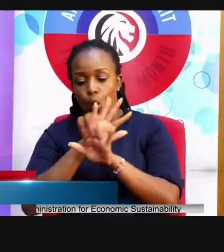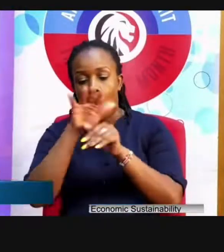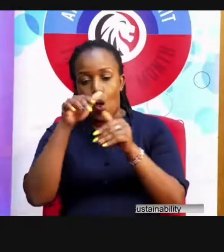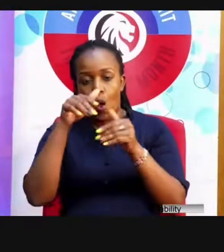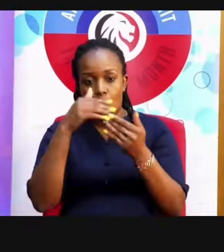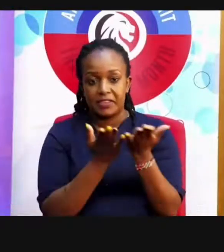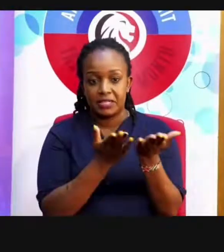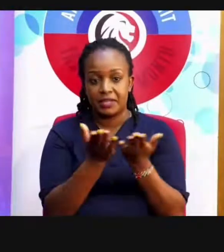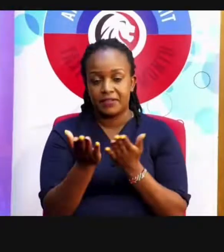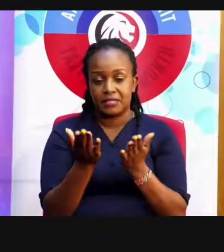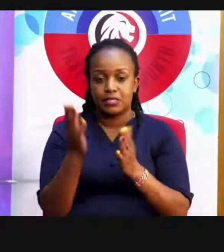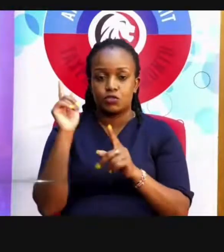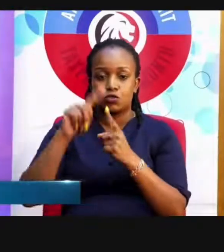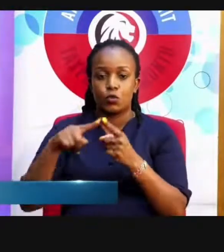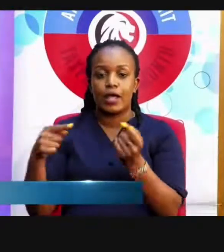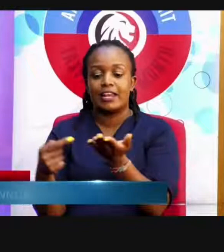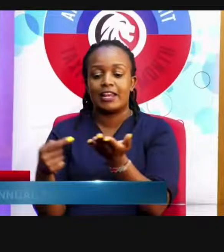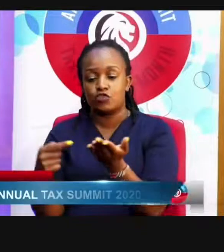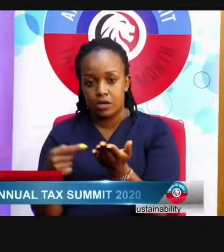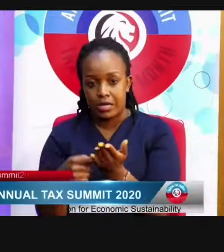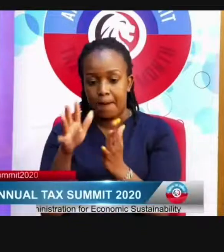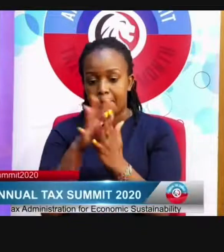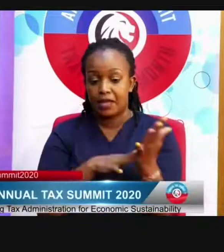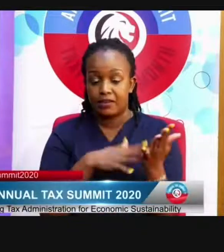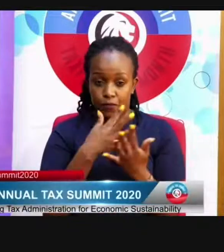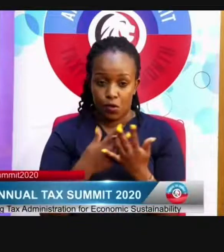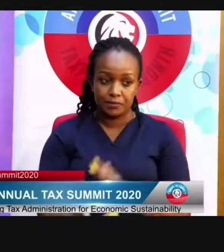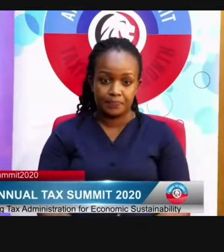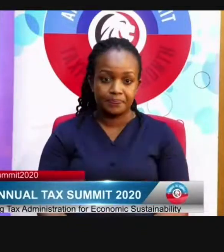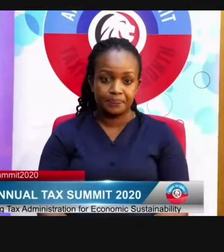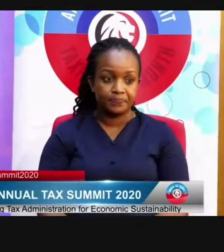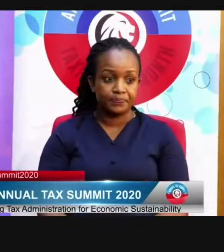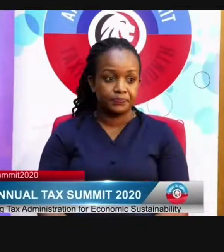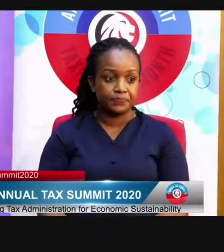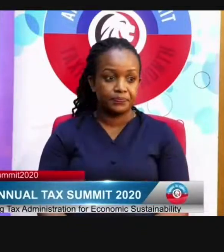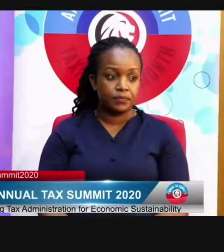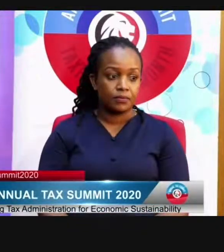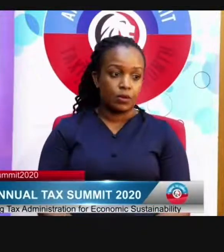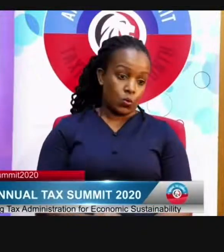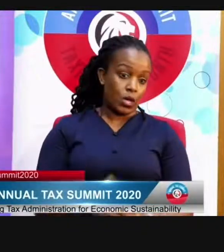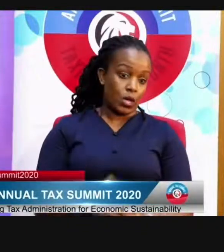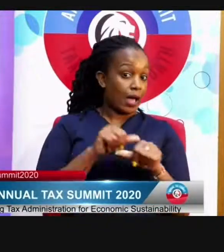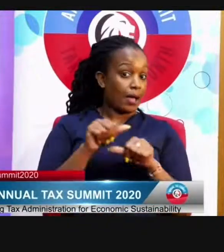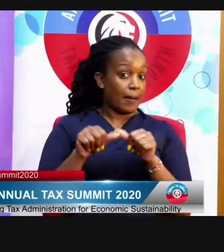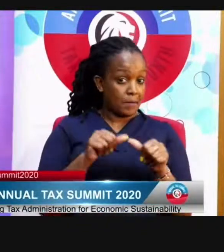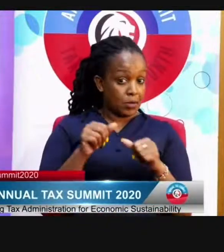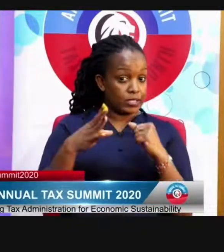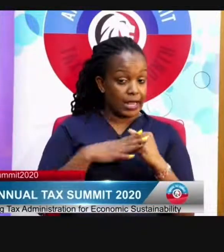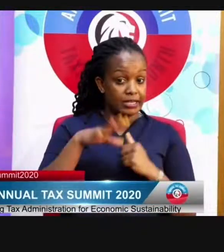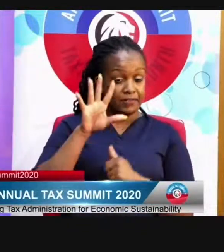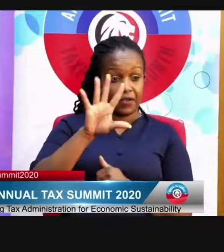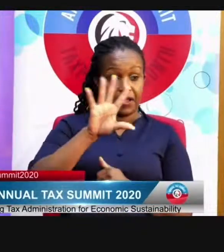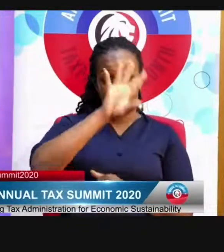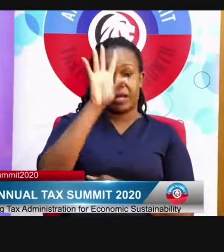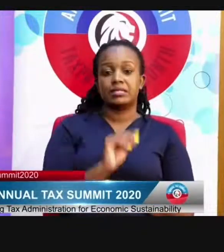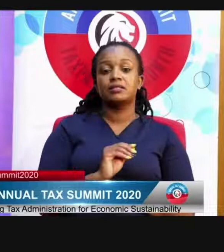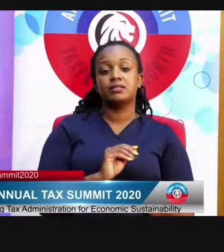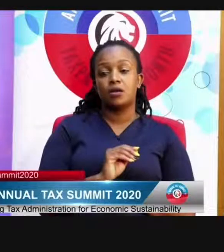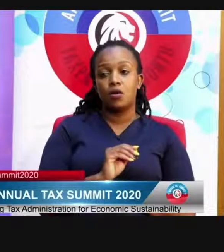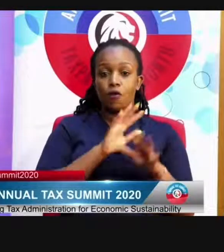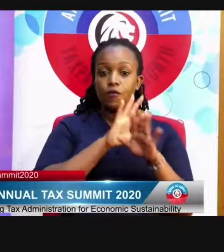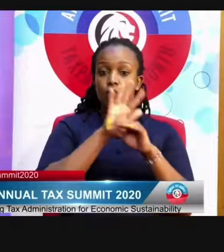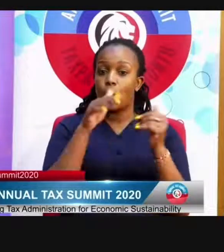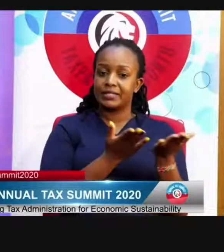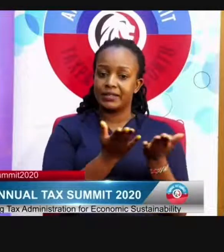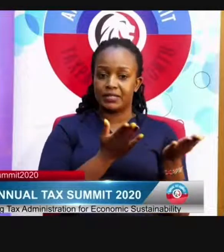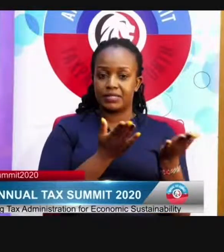electronic platforms. As we speak, we're sitting at almost about 95% of all our services are